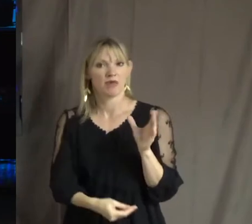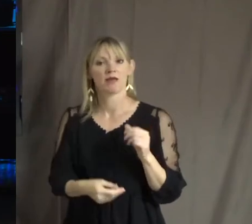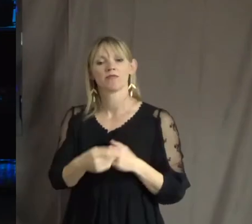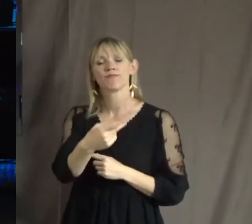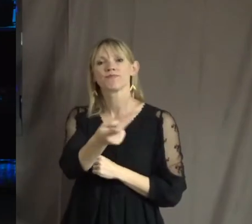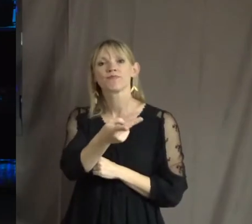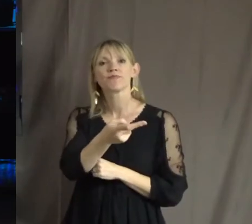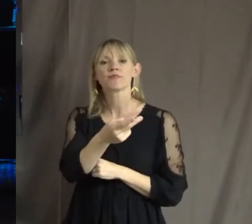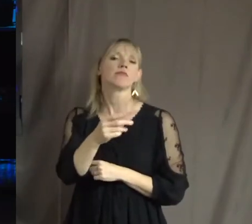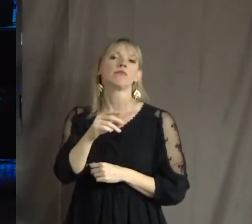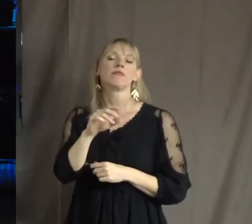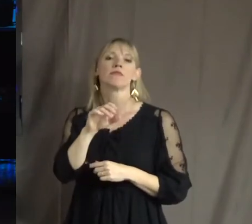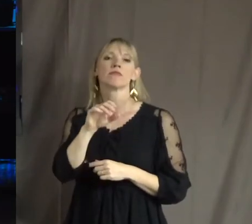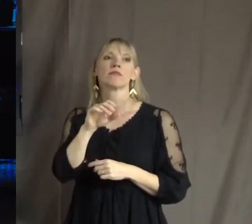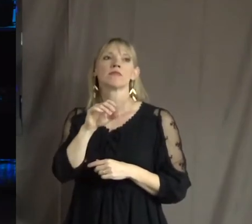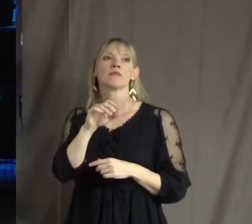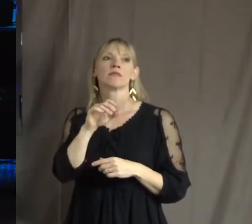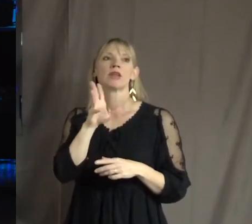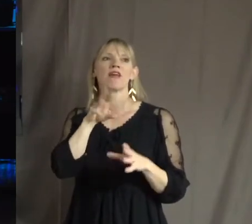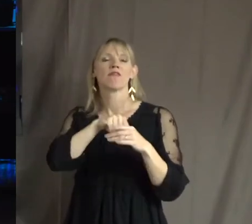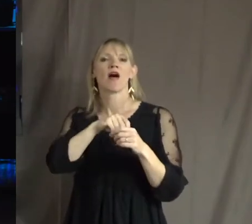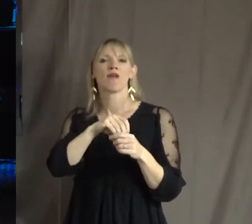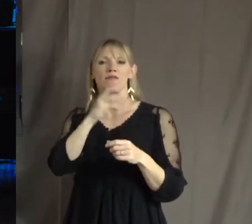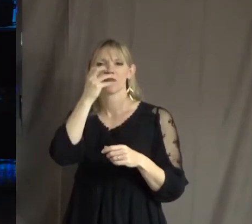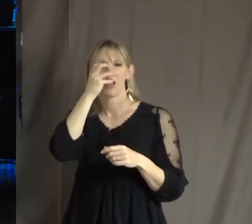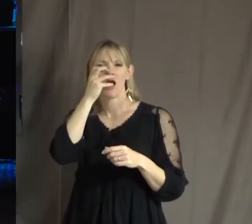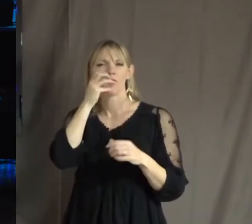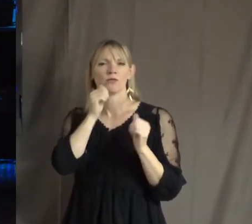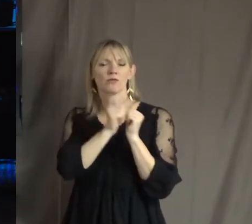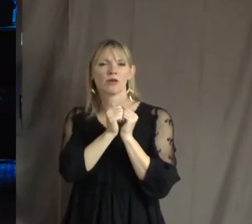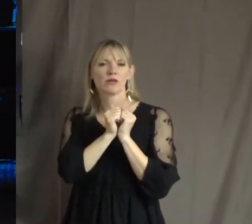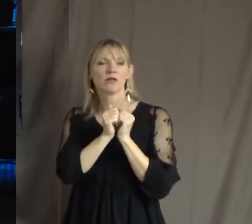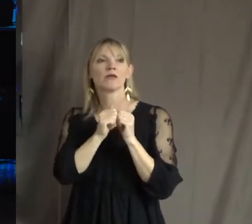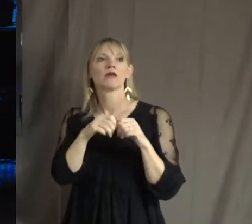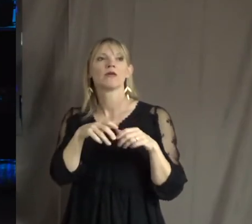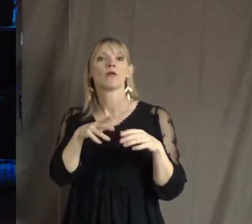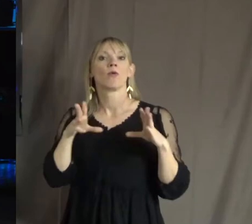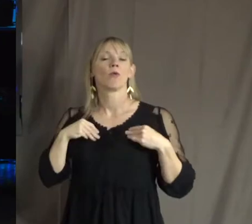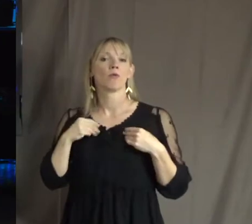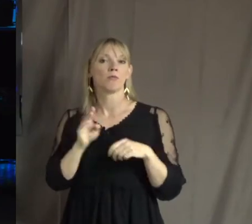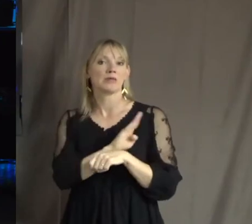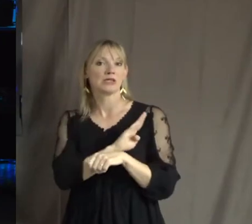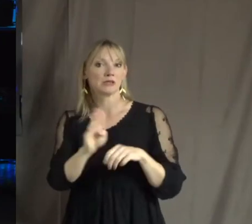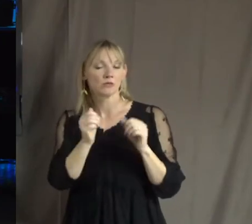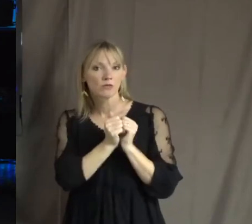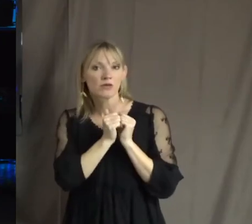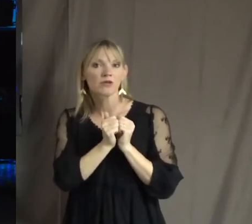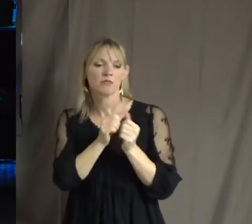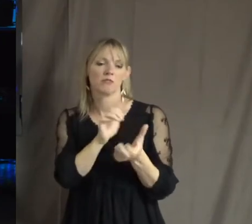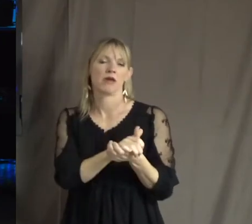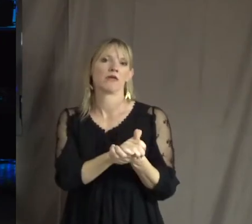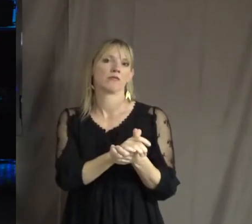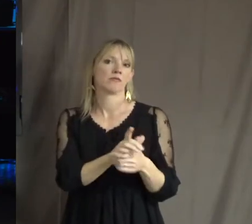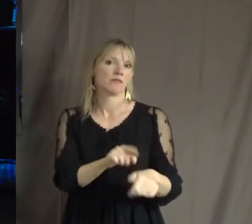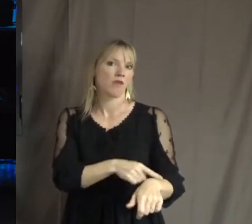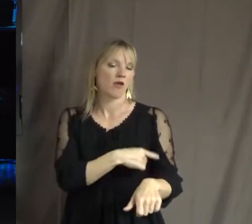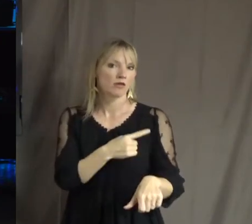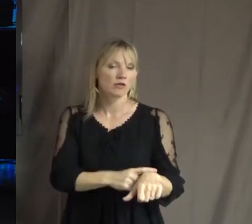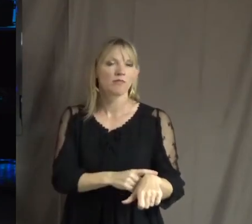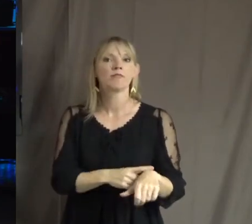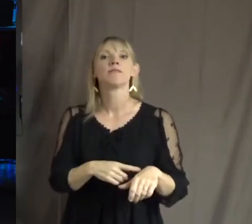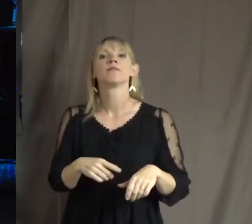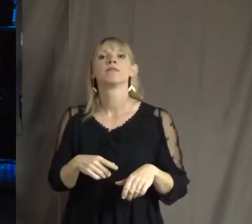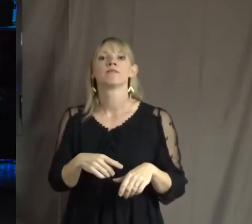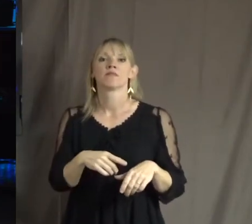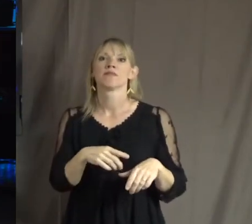been Shriner clowns for many years together. They also owned a business together and had been married many, many years. So it was a big loss for